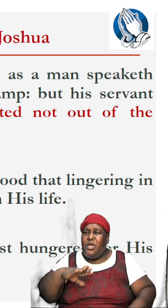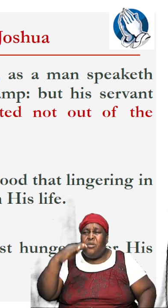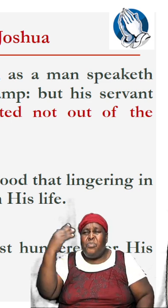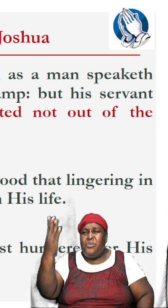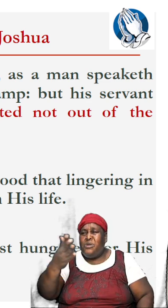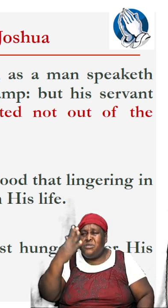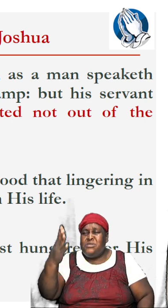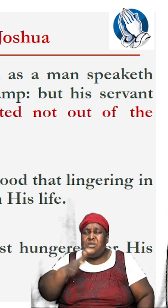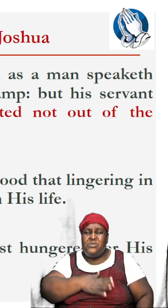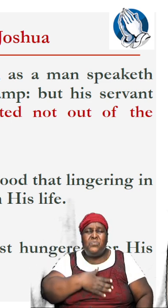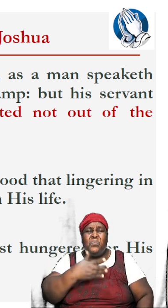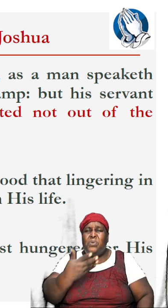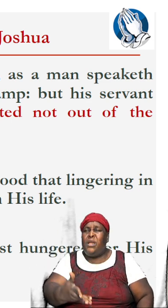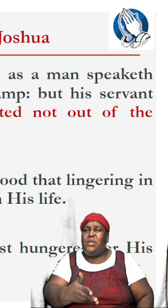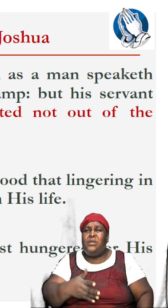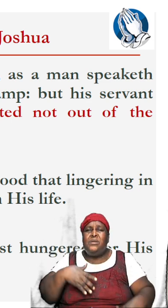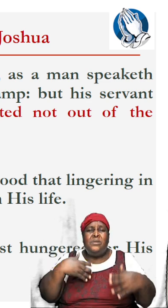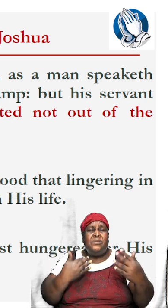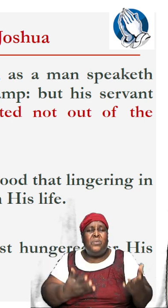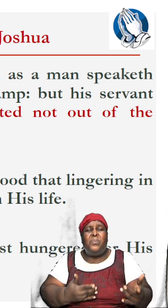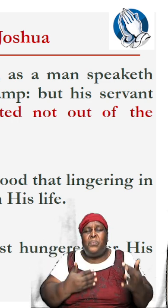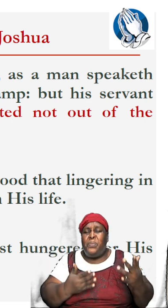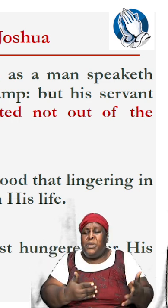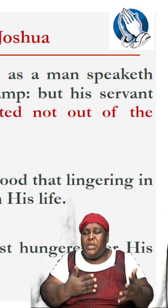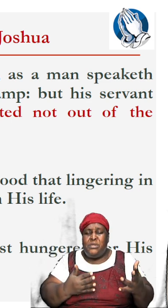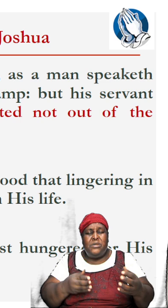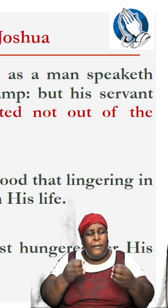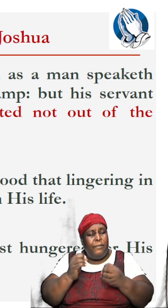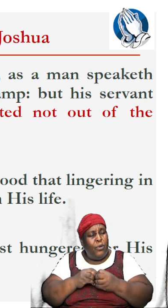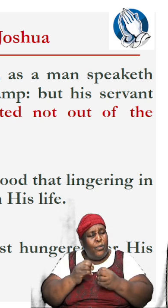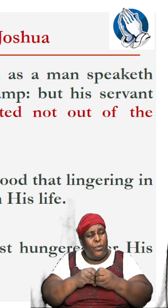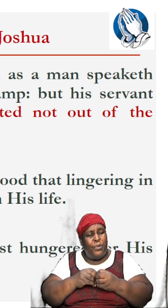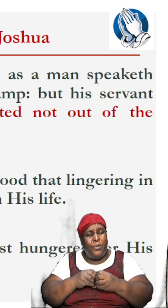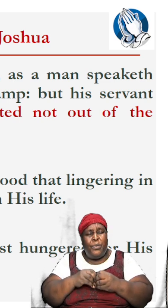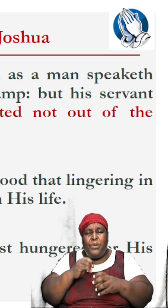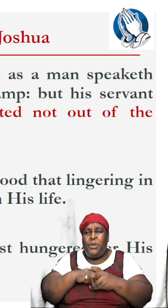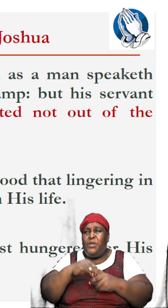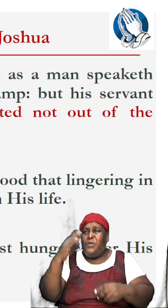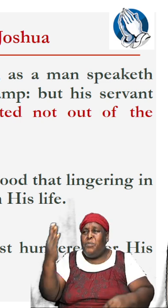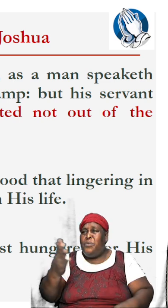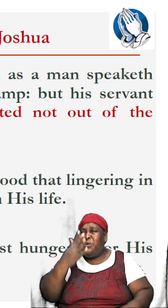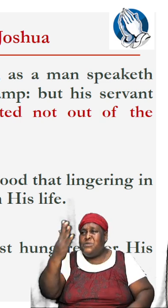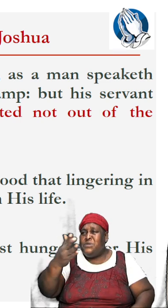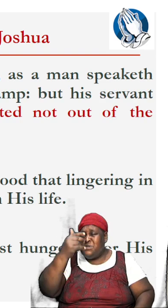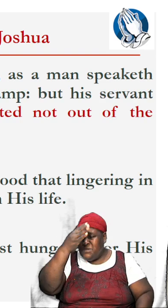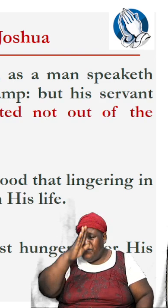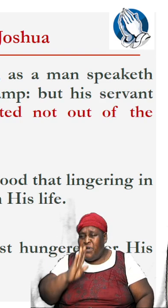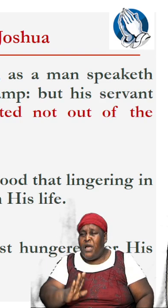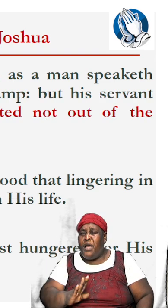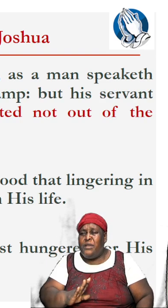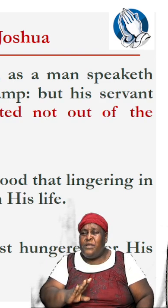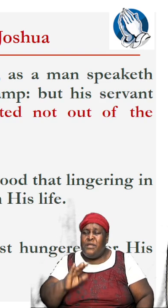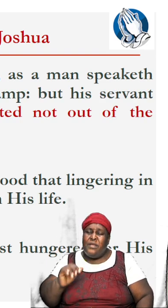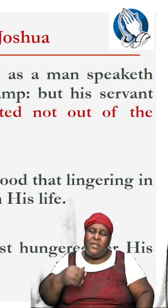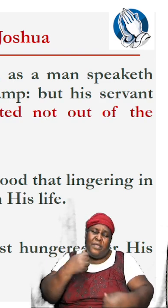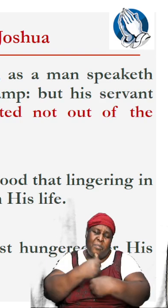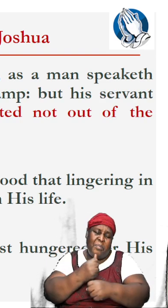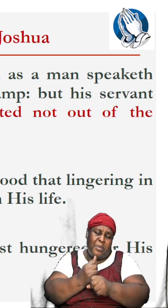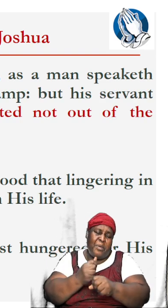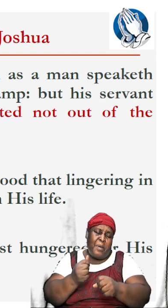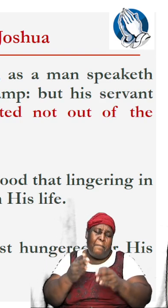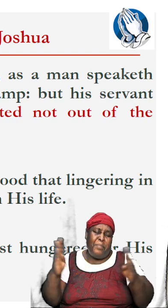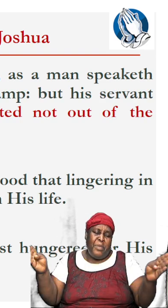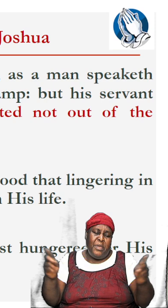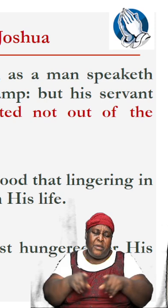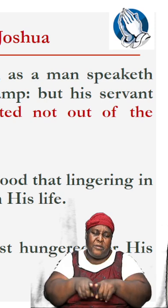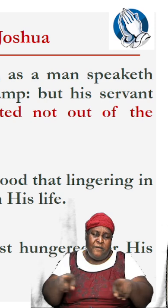was willing to linger a little longer in the presence of the king. And that made a big difference. No